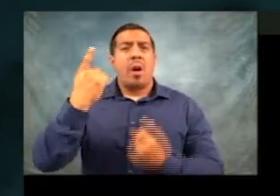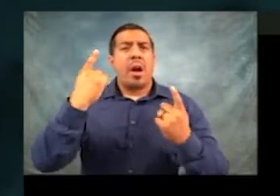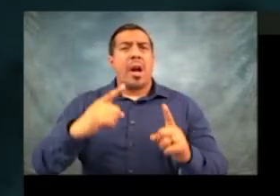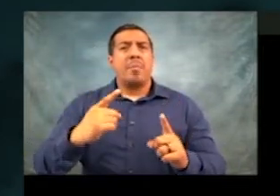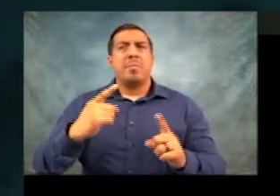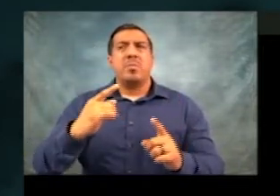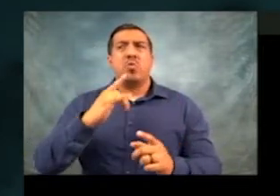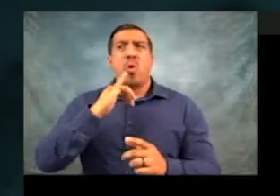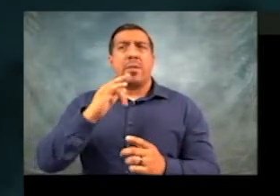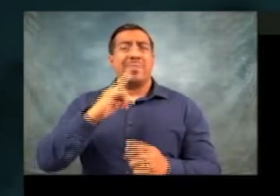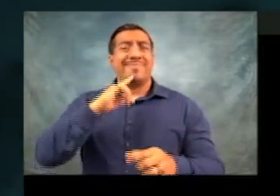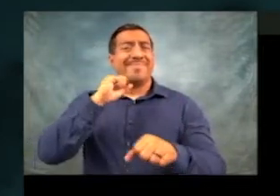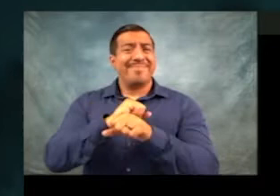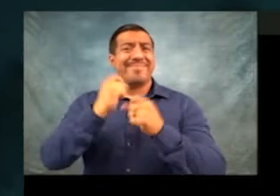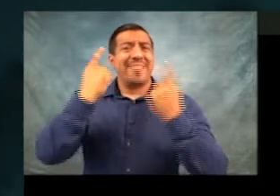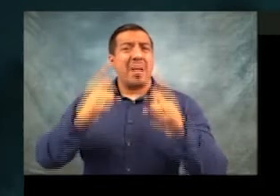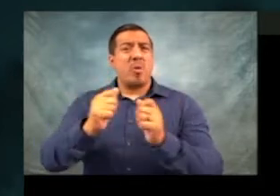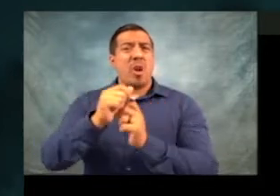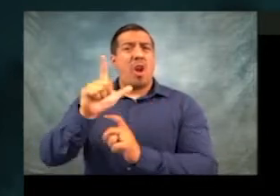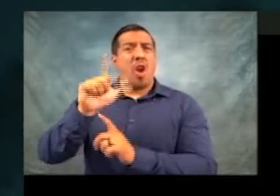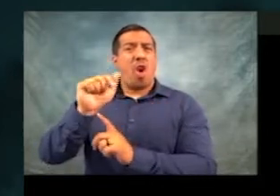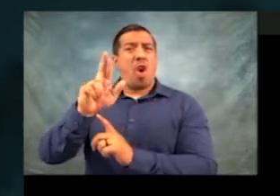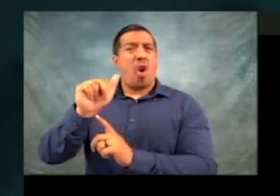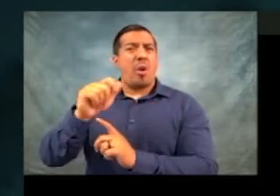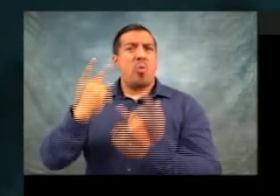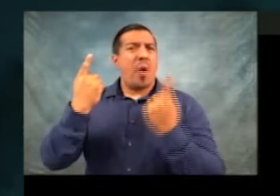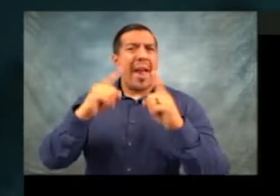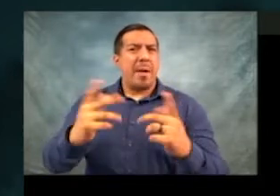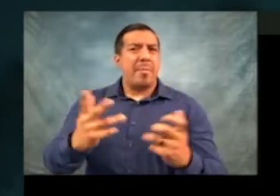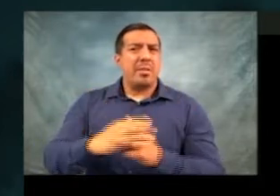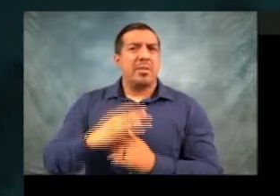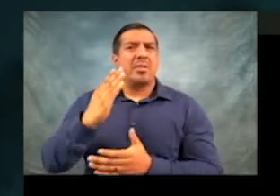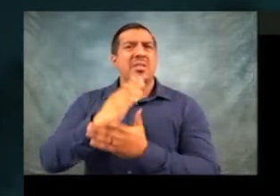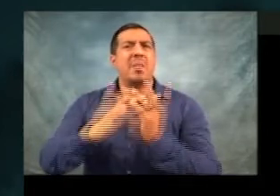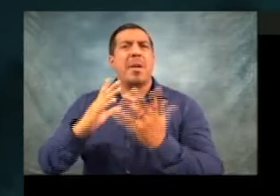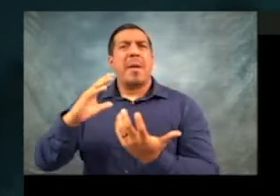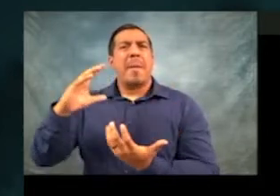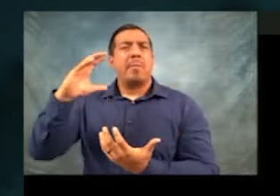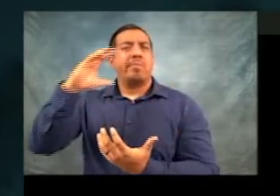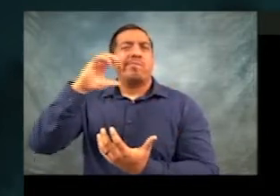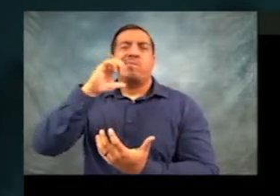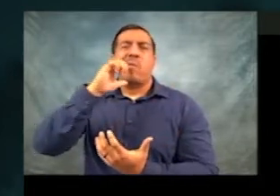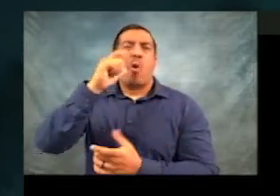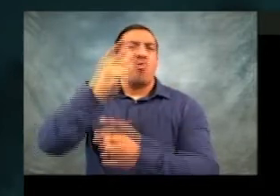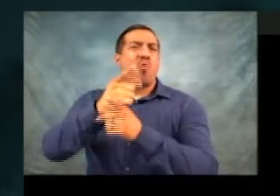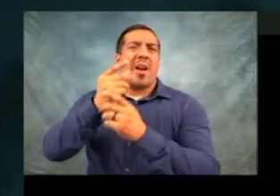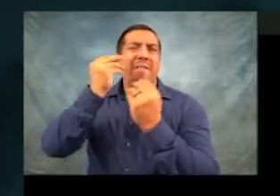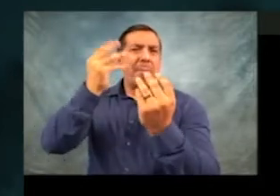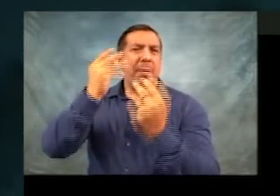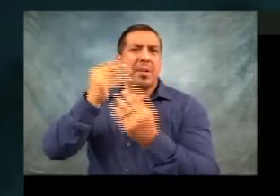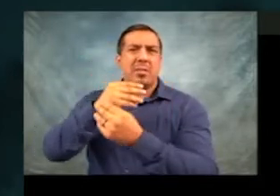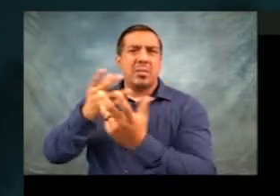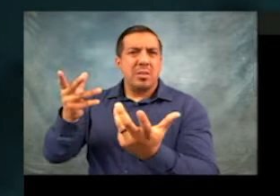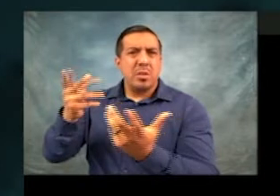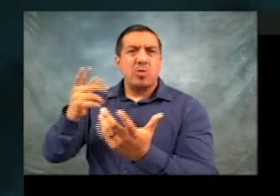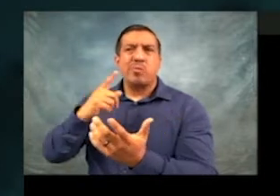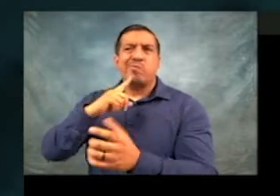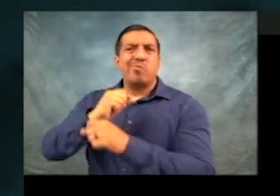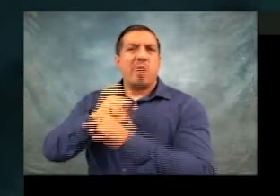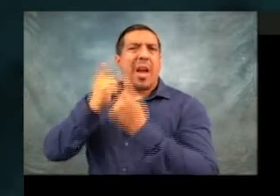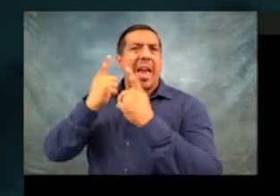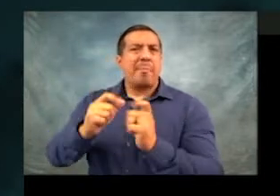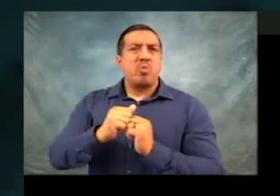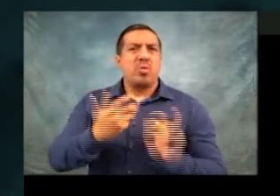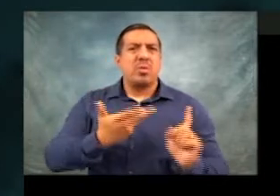actually happened during Laura? There's been a lot of misinformation out there regarding what actually